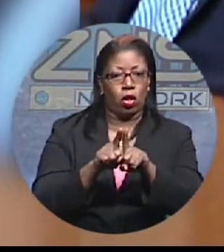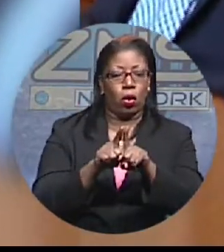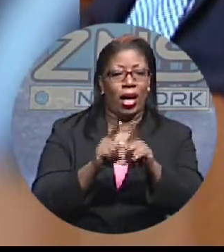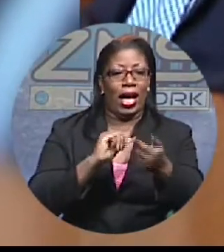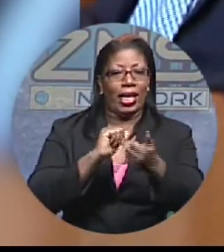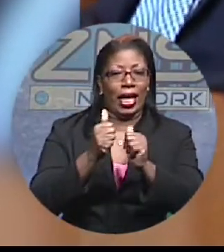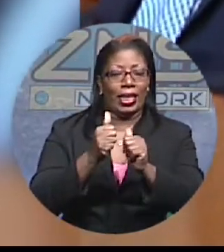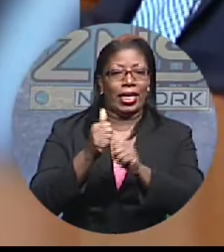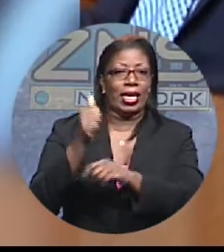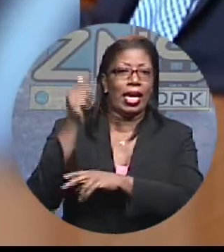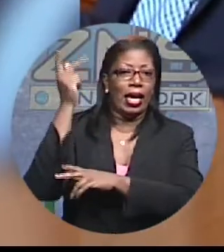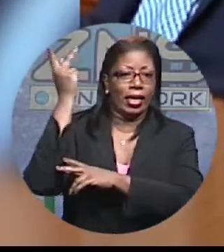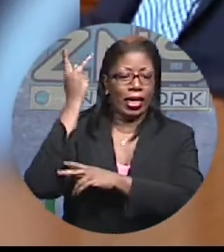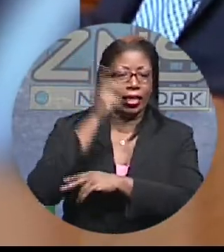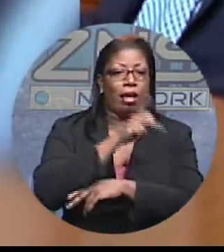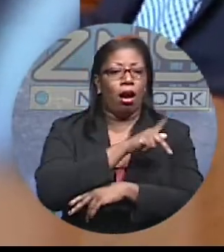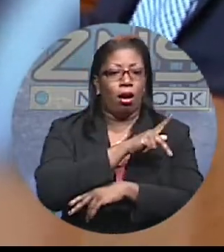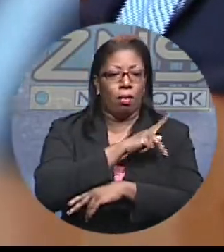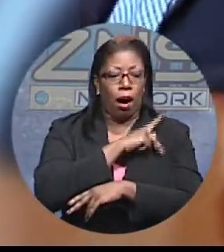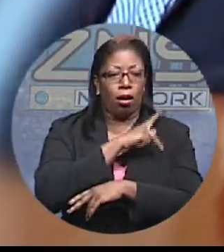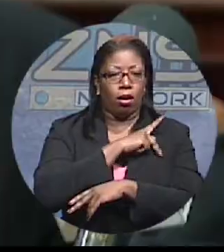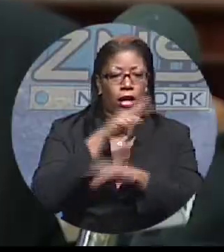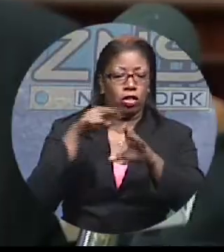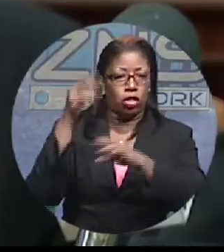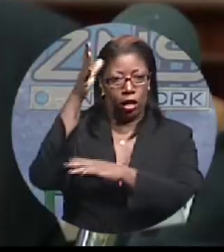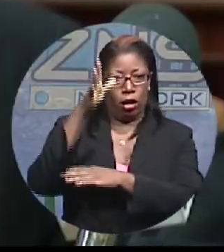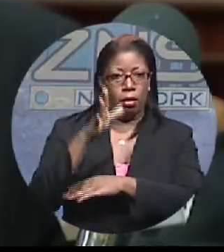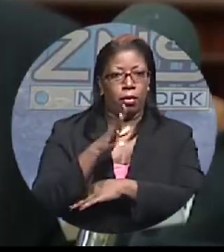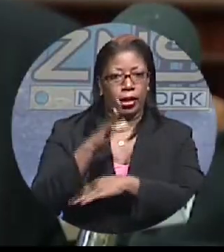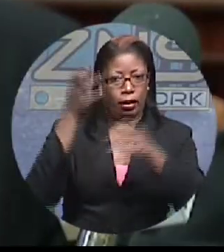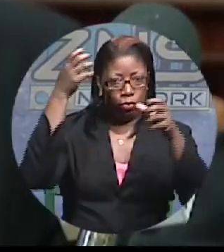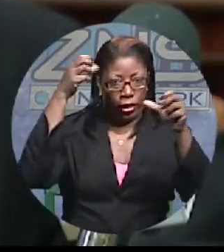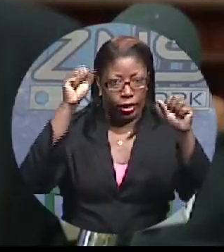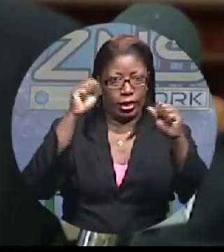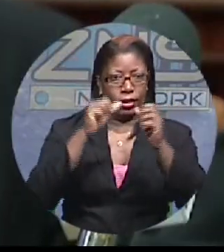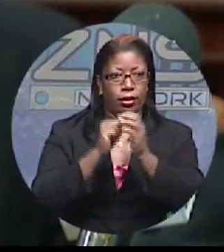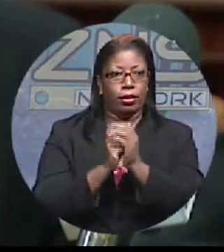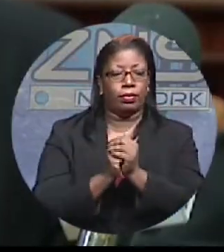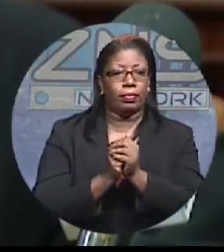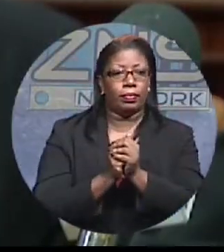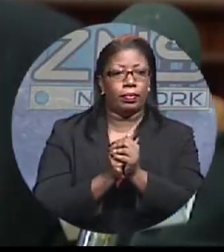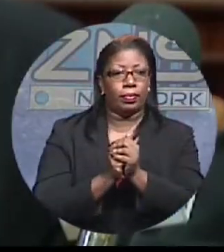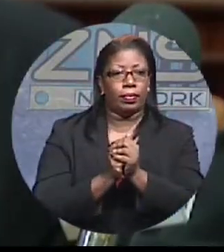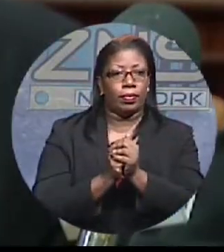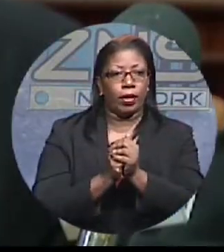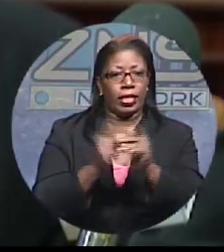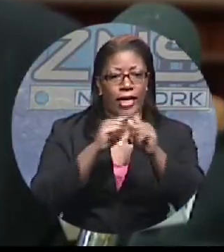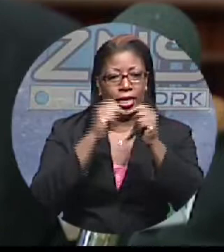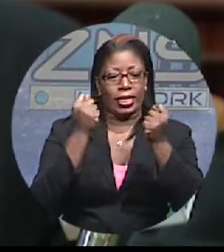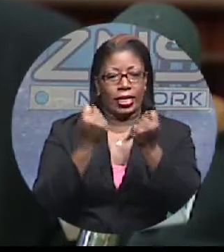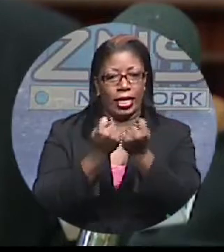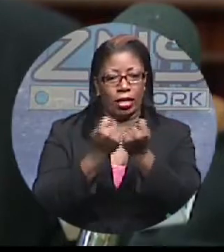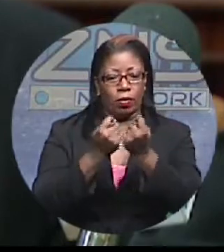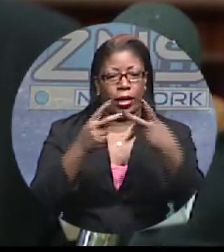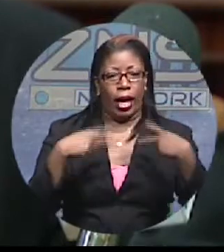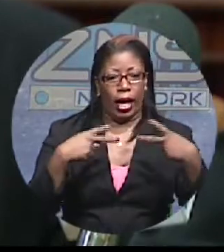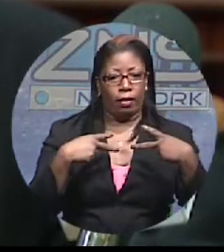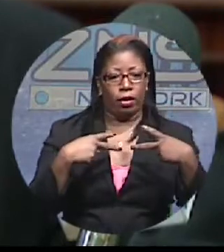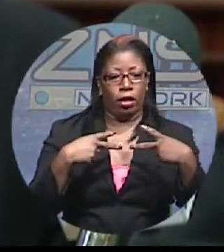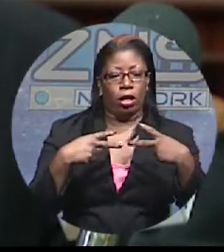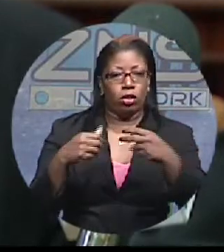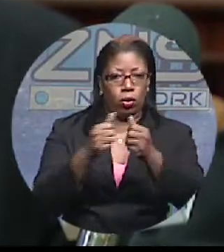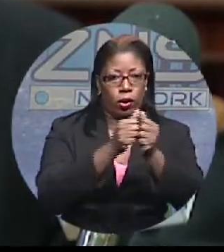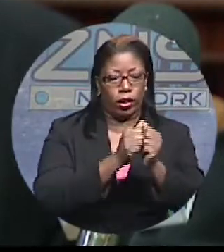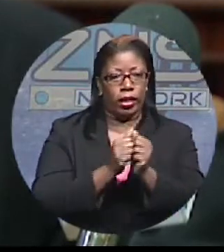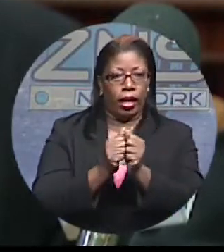athlete Keith Parker as chairman and president. And I think with the team we're assembling to manage and